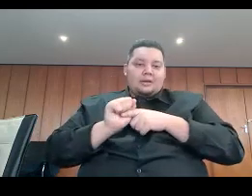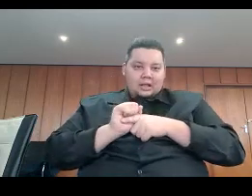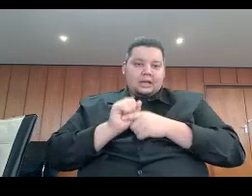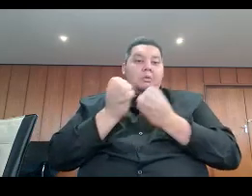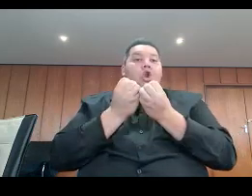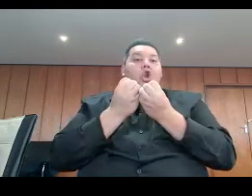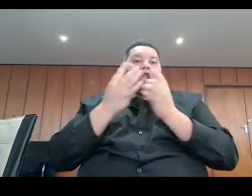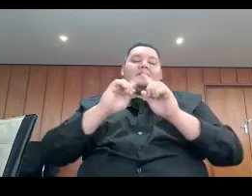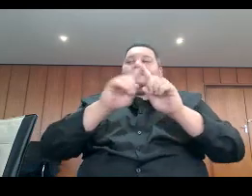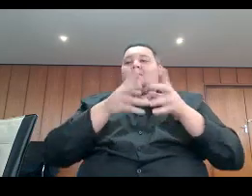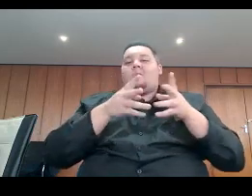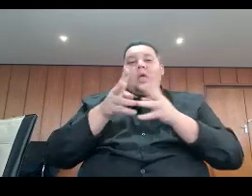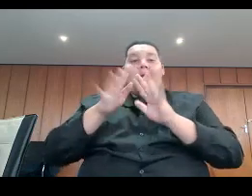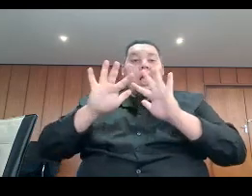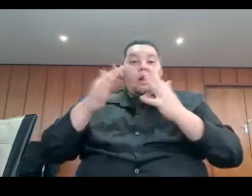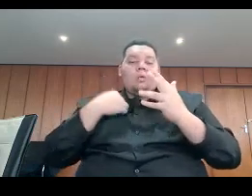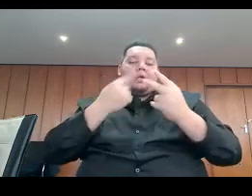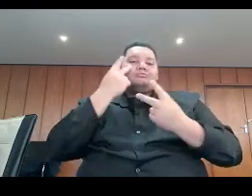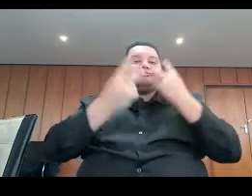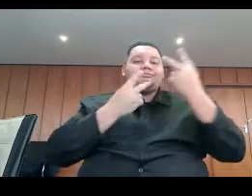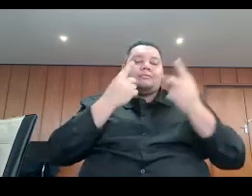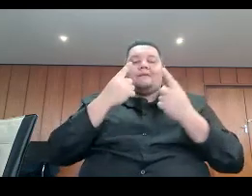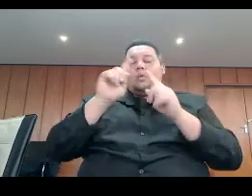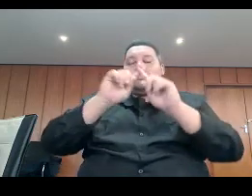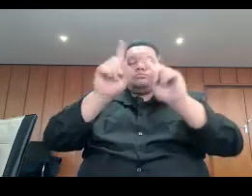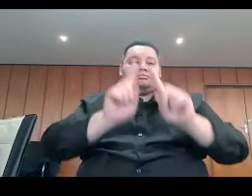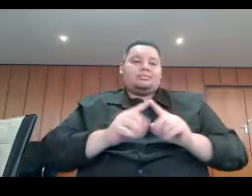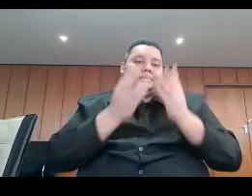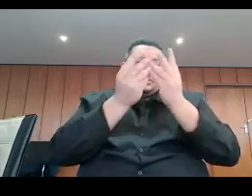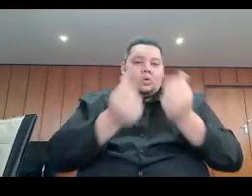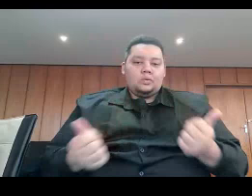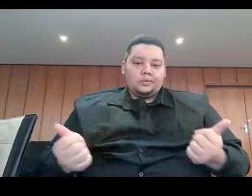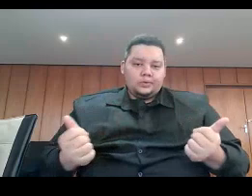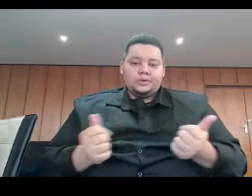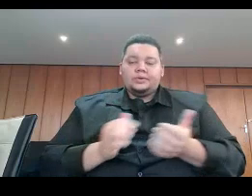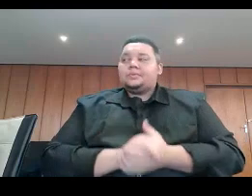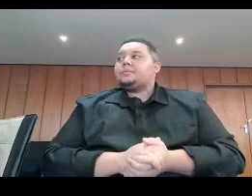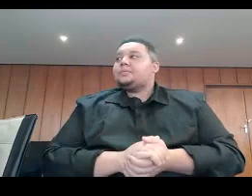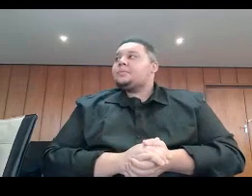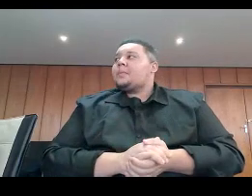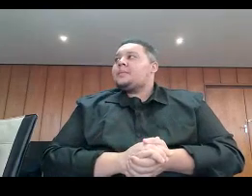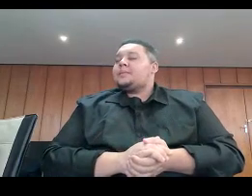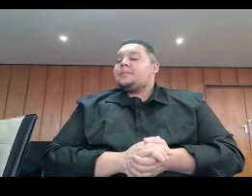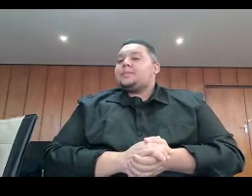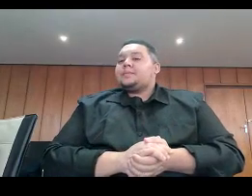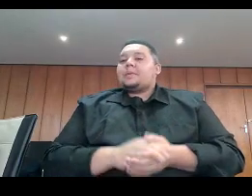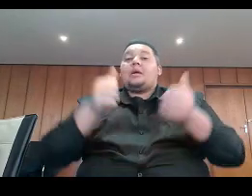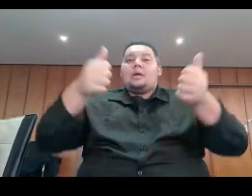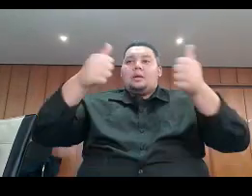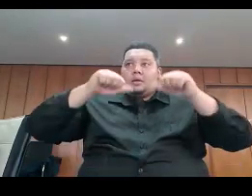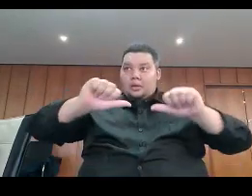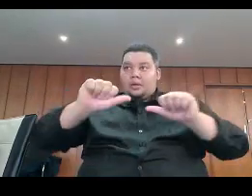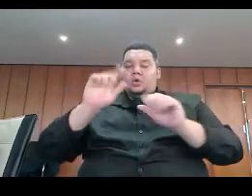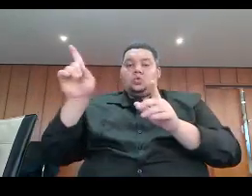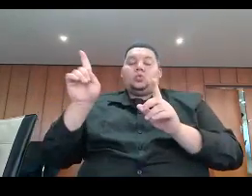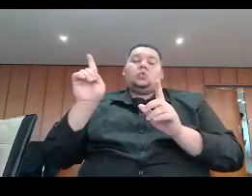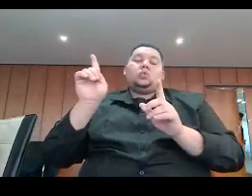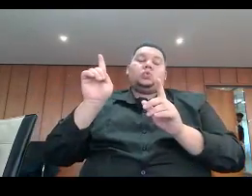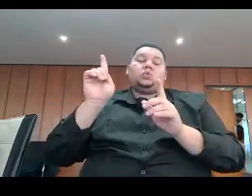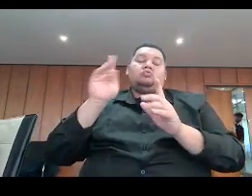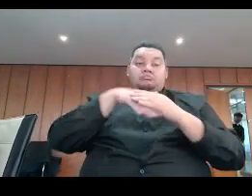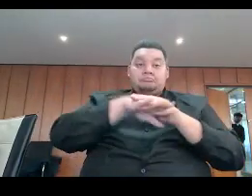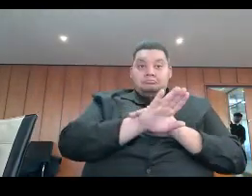of ways on how we look at things in terms of solutions. Then you have gone into education after that.